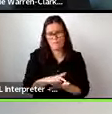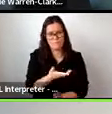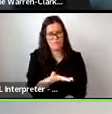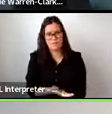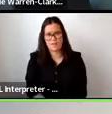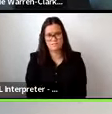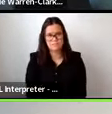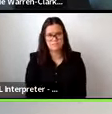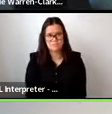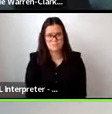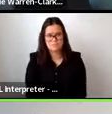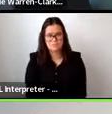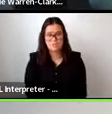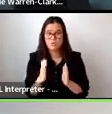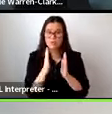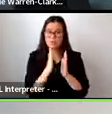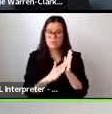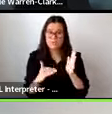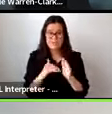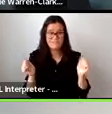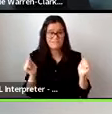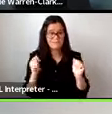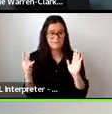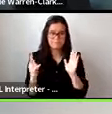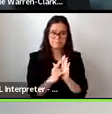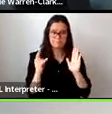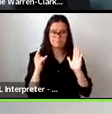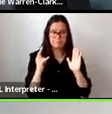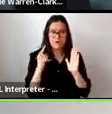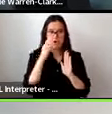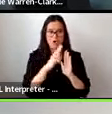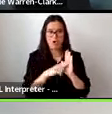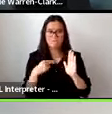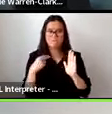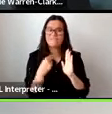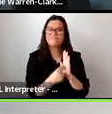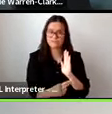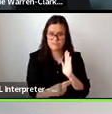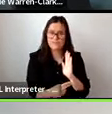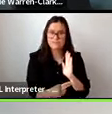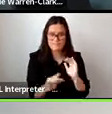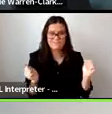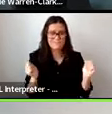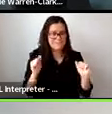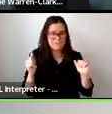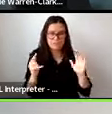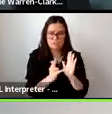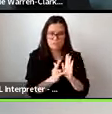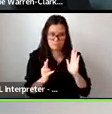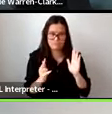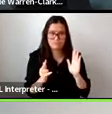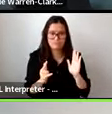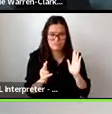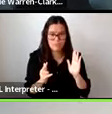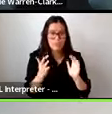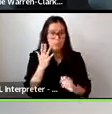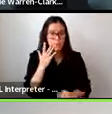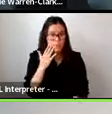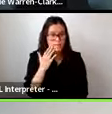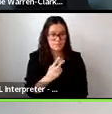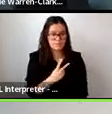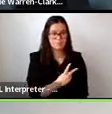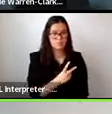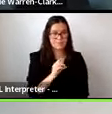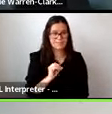New Zealand ratified the United Nations Convention of the Rights of Persons with Disabilities on the 25th